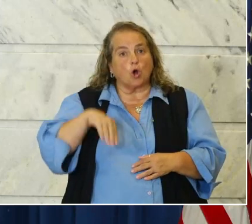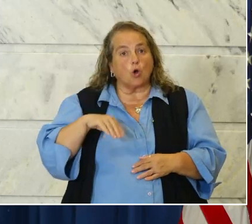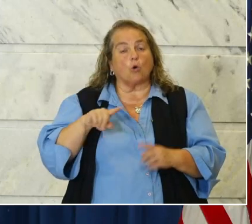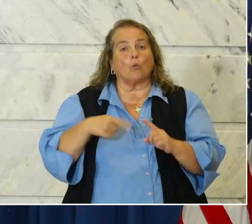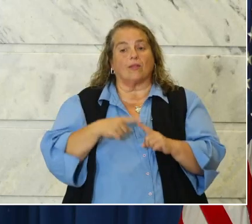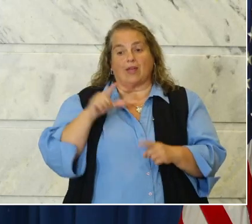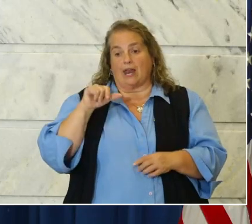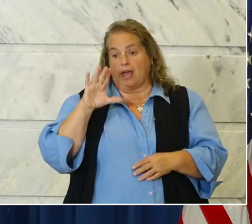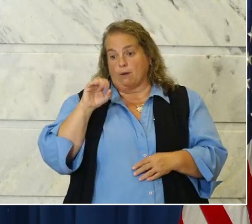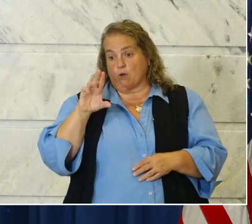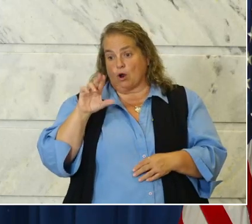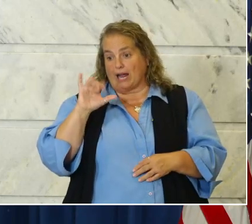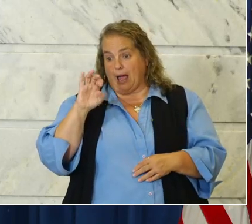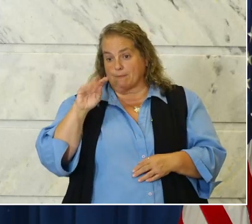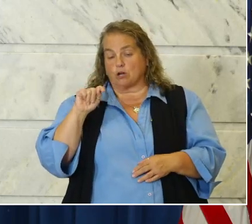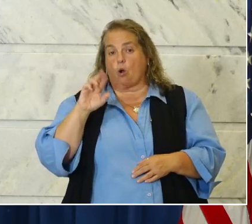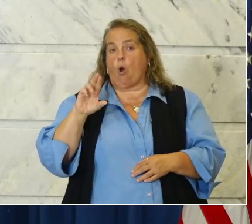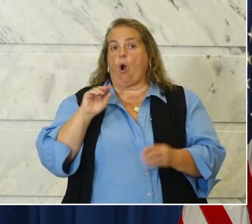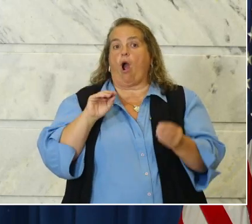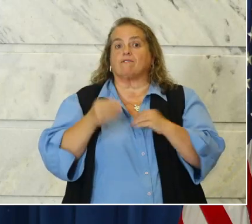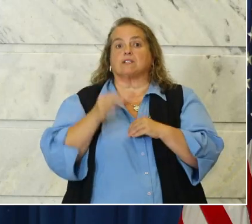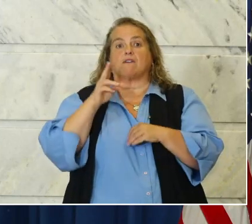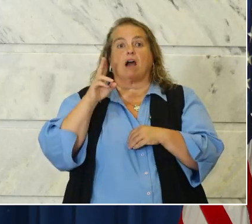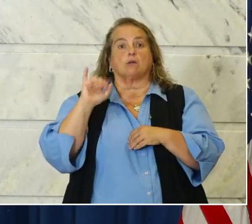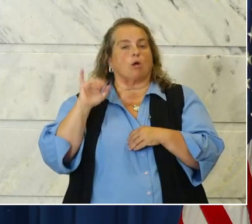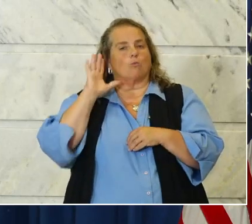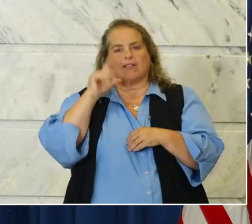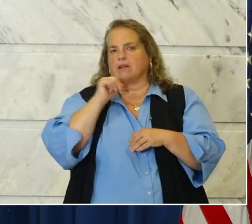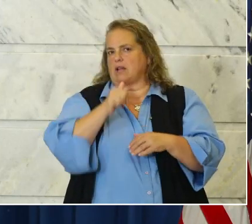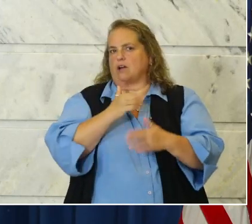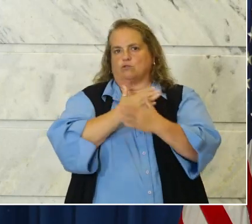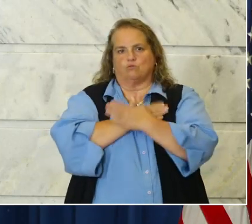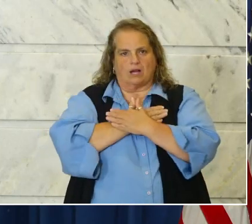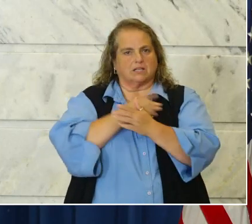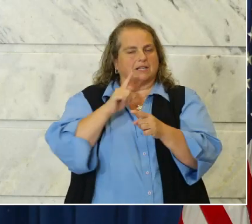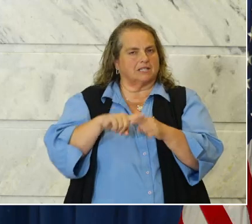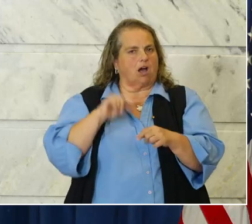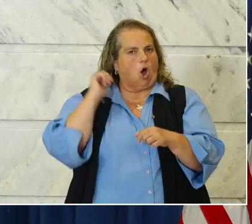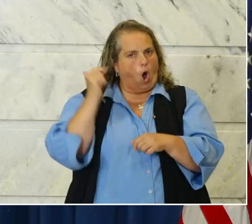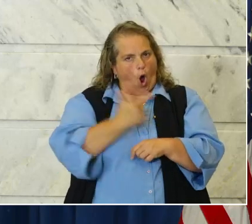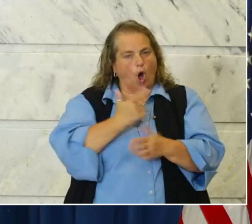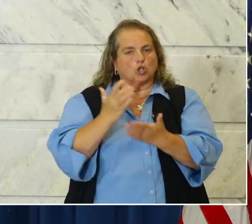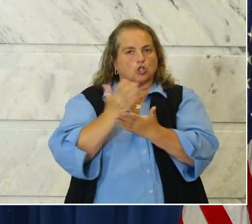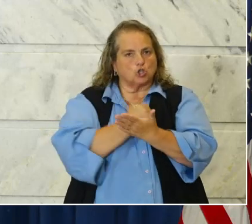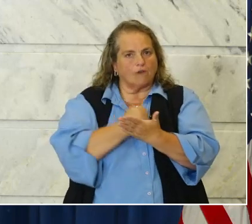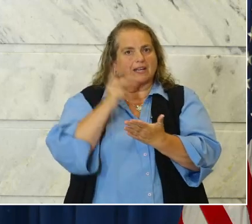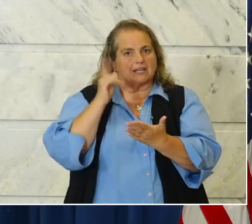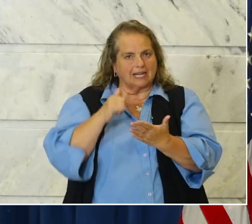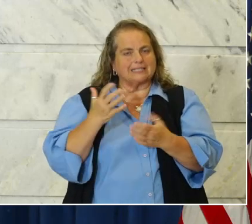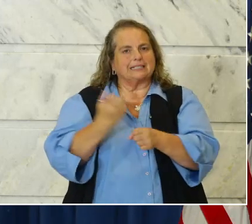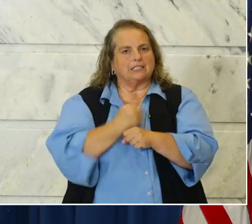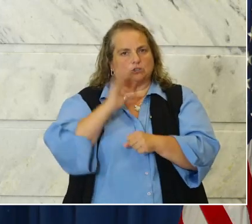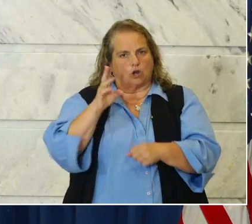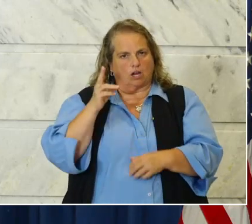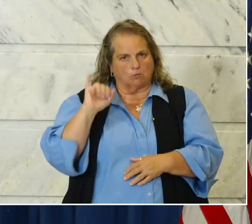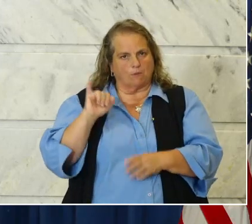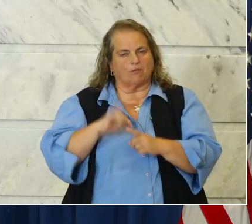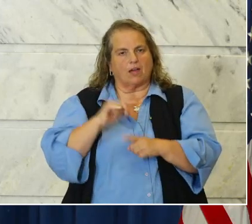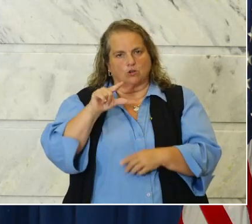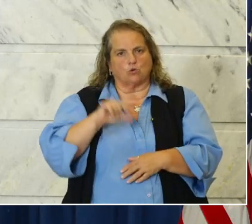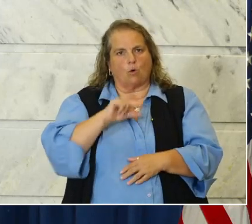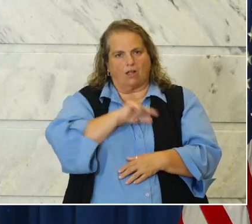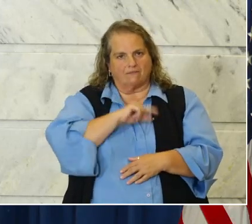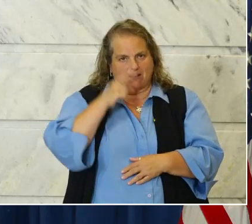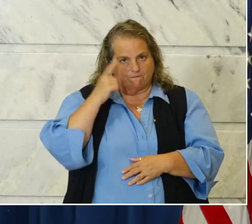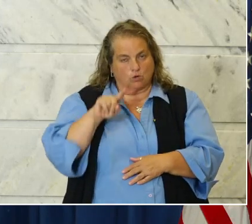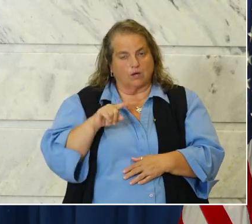or the Office of Unemployment will rest until deserving Kentuckians get the benefits they're qualified for. Now,